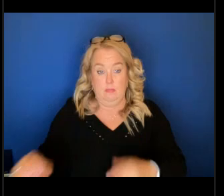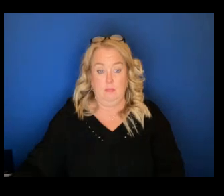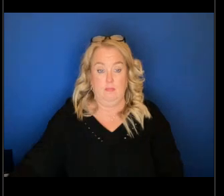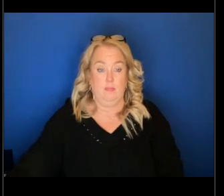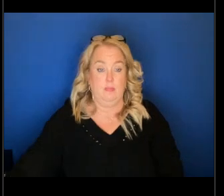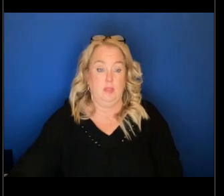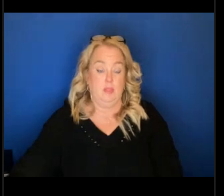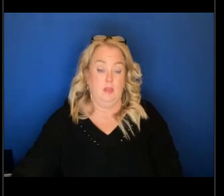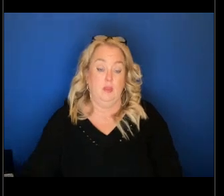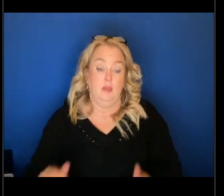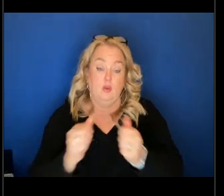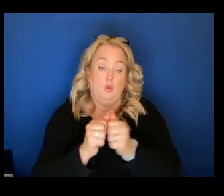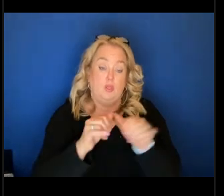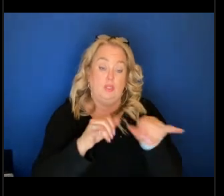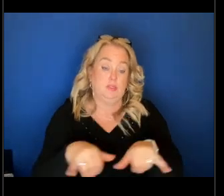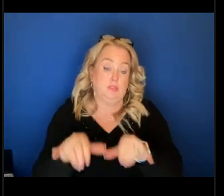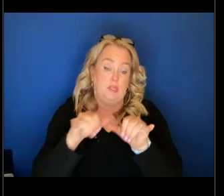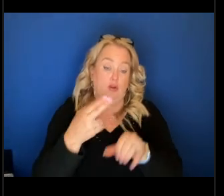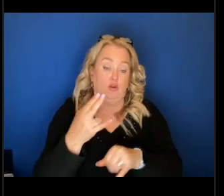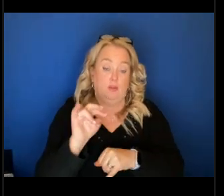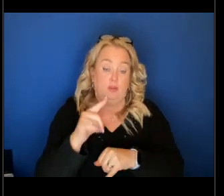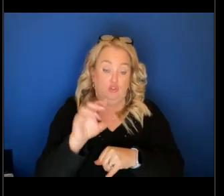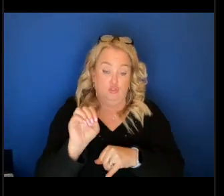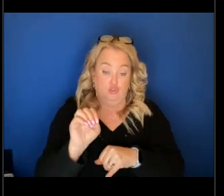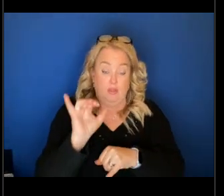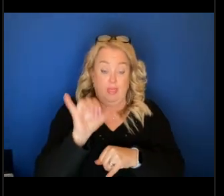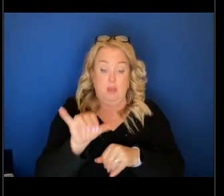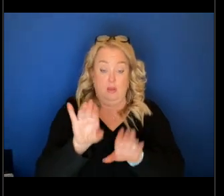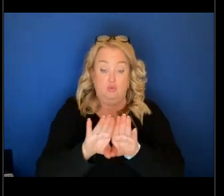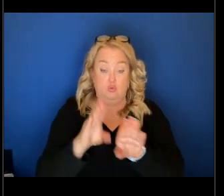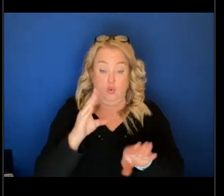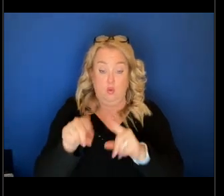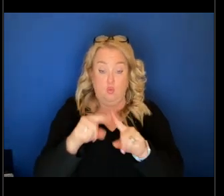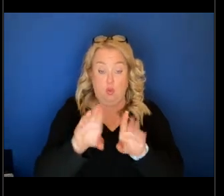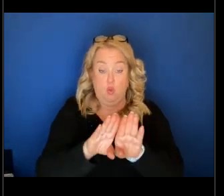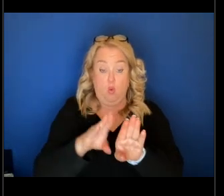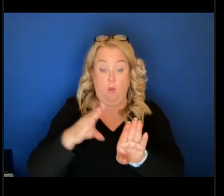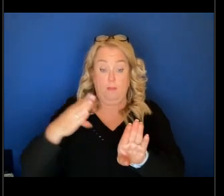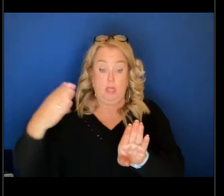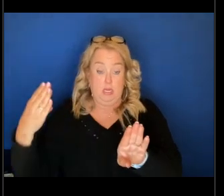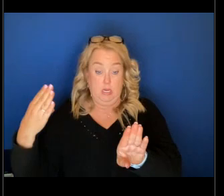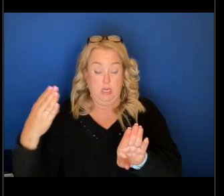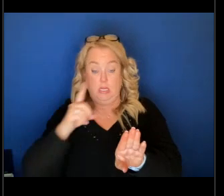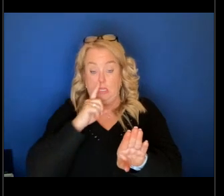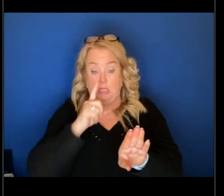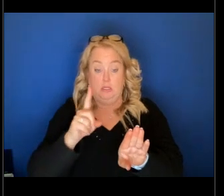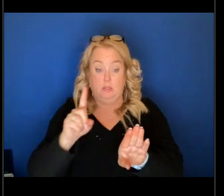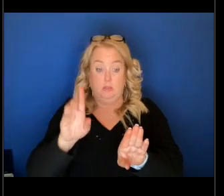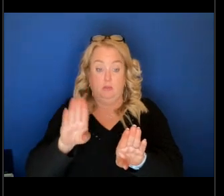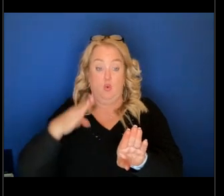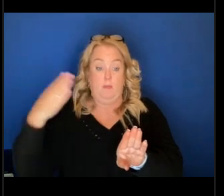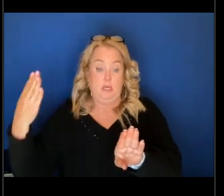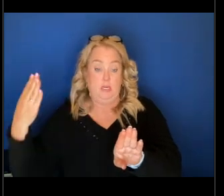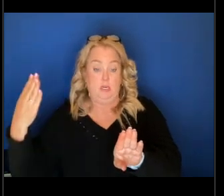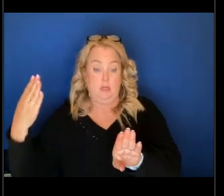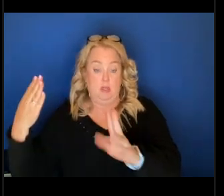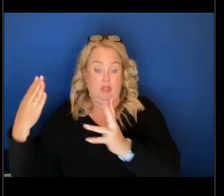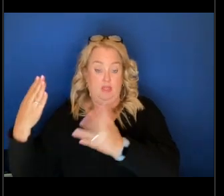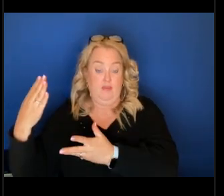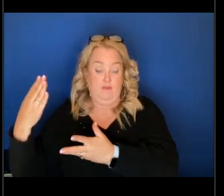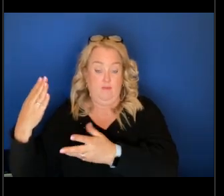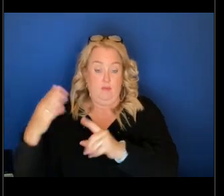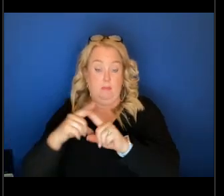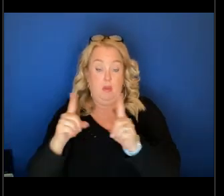With standard hinges, a door, when open, remains in the door opening. But